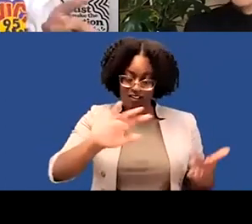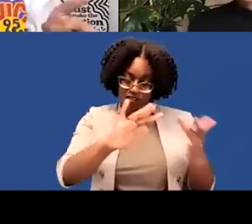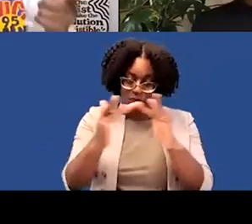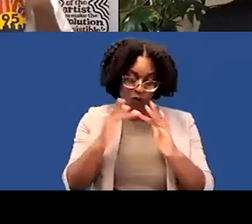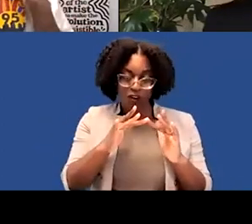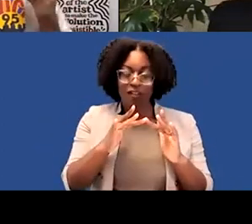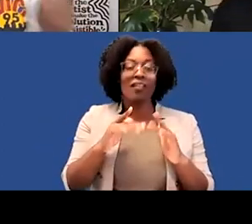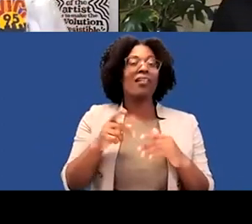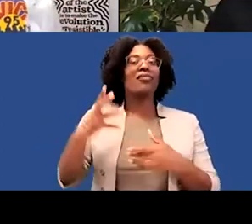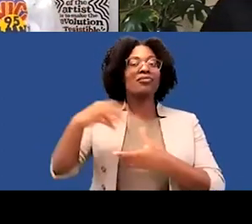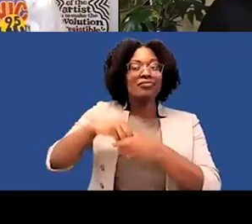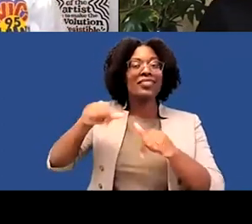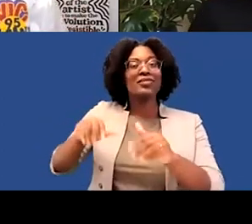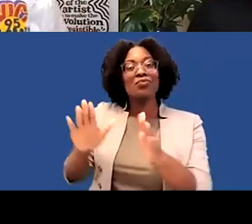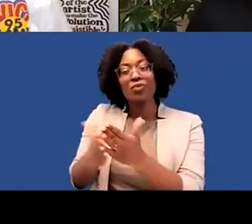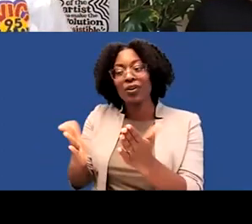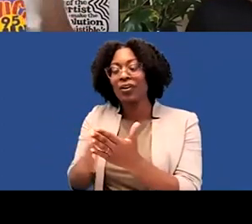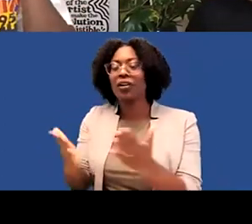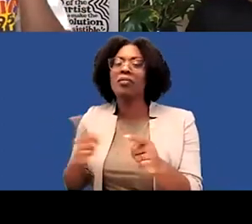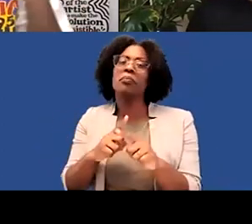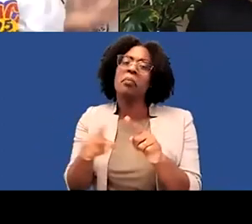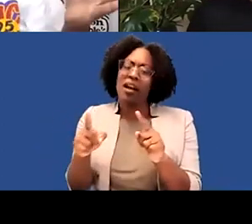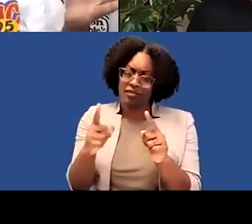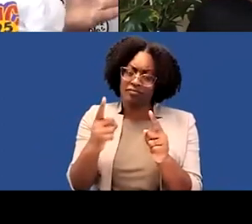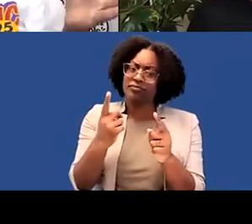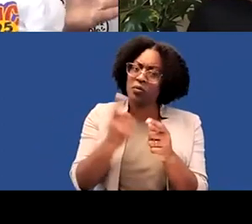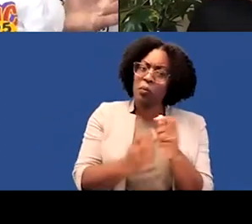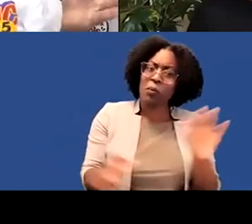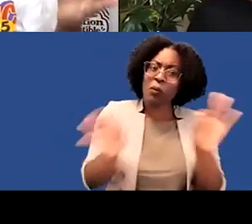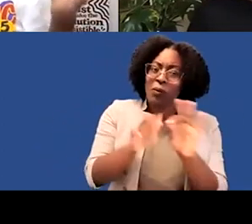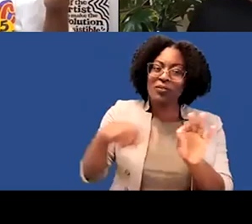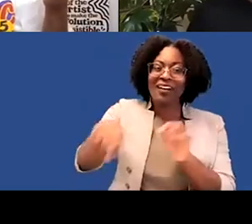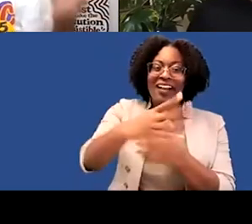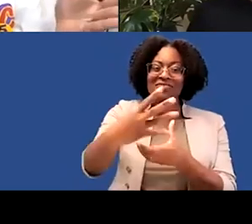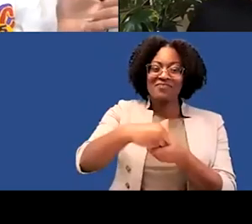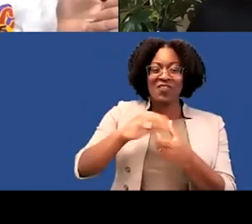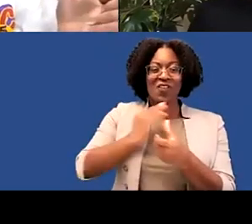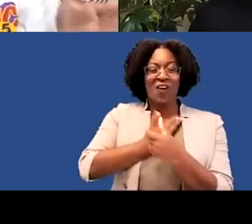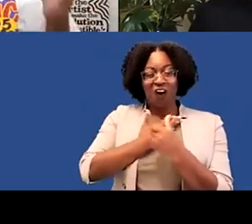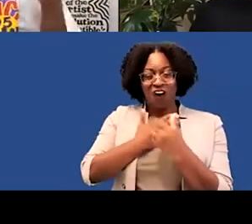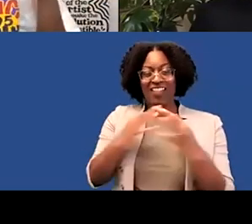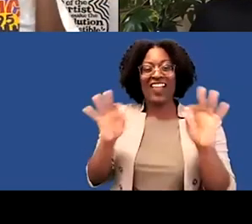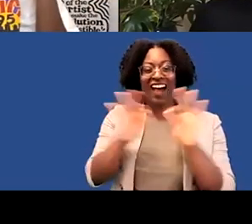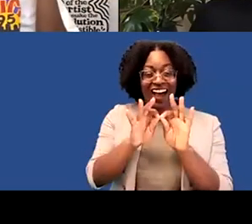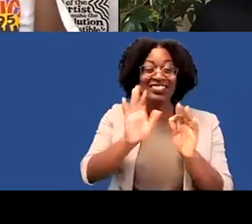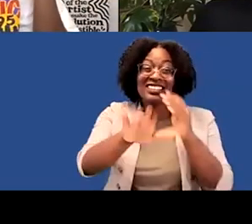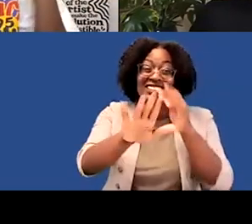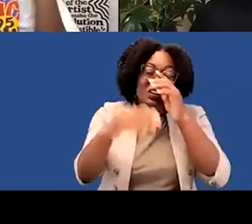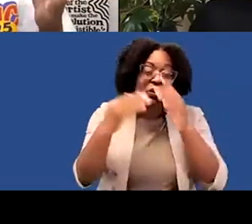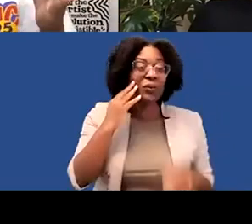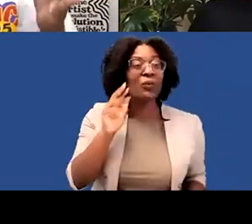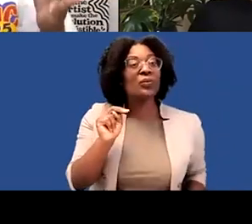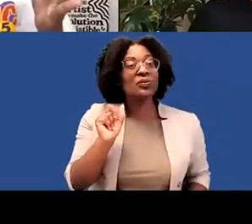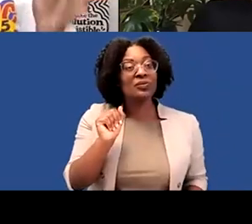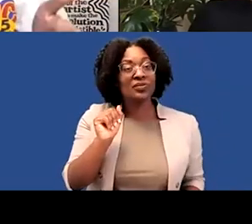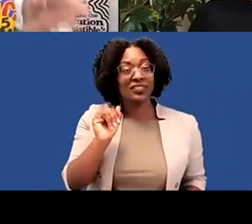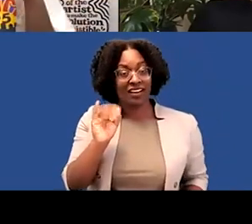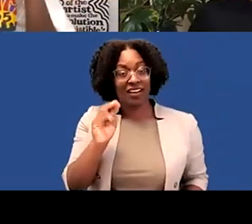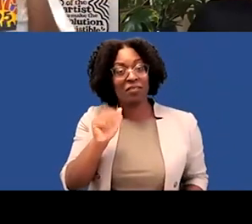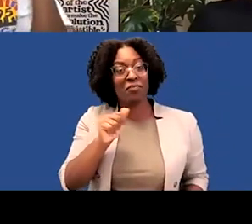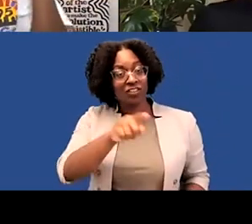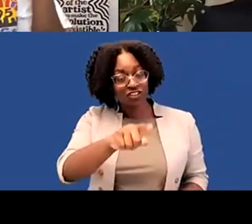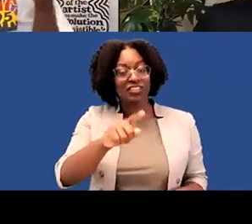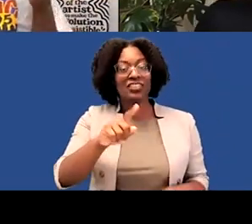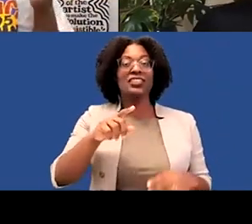more important part of our lives. Naima took the first pictures of us as a duo. Yes. Riding with us through all of